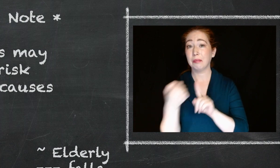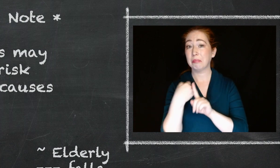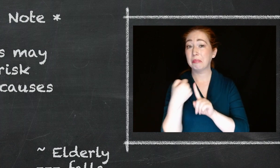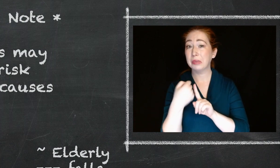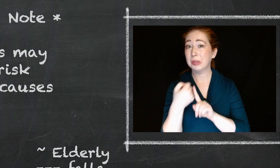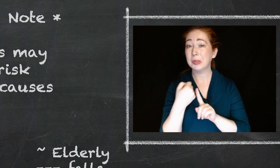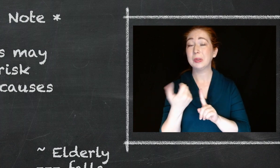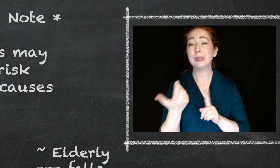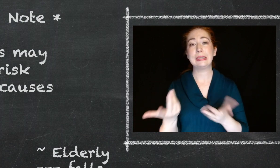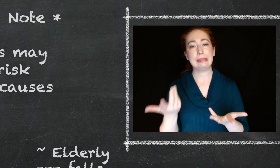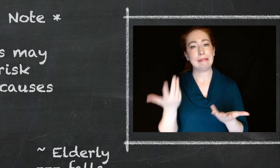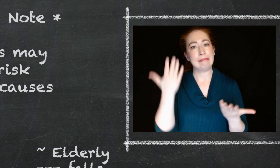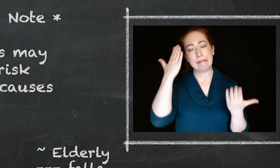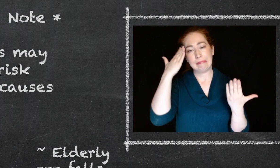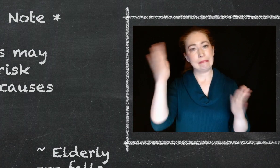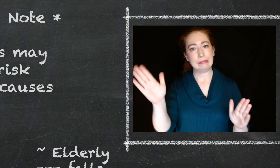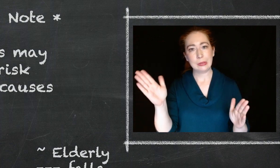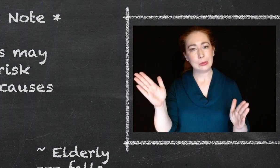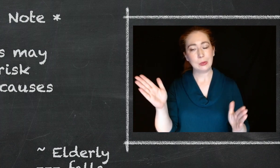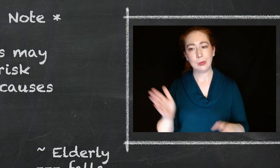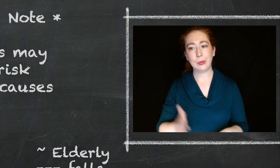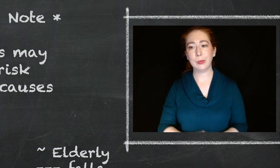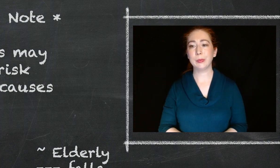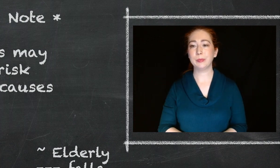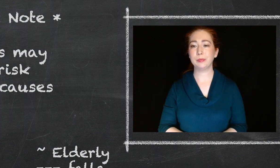to happen to women.